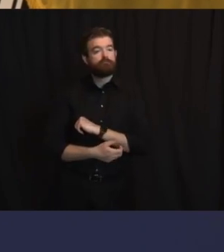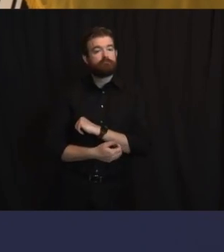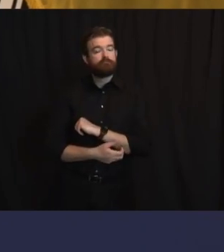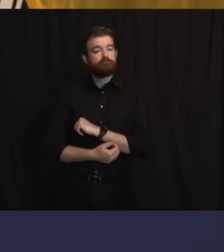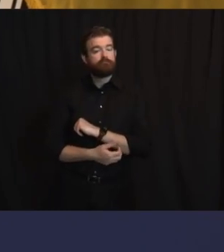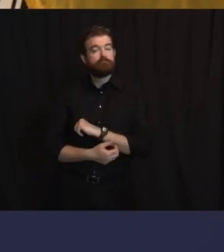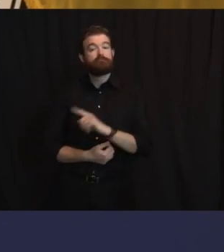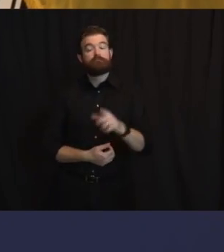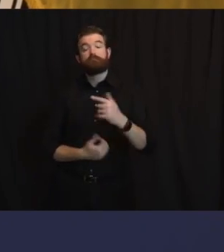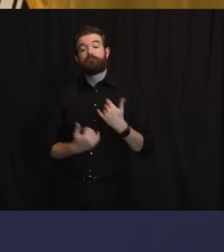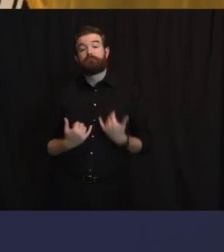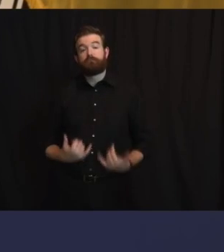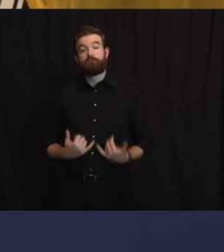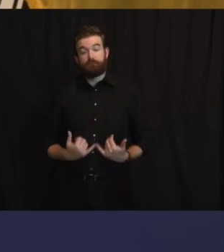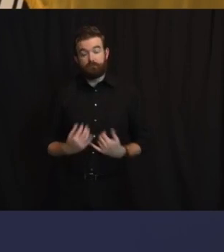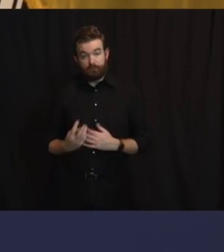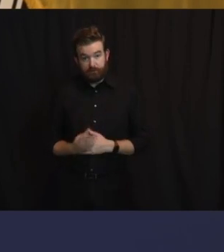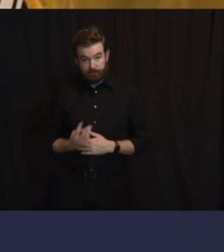virtual